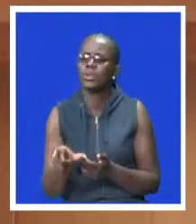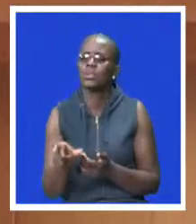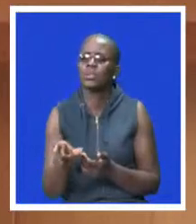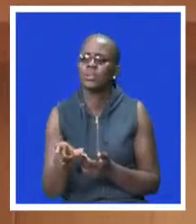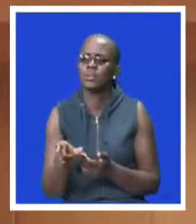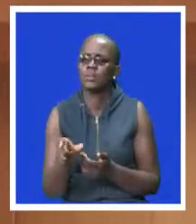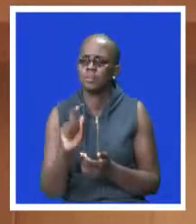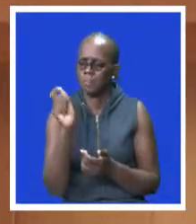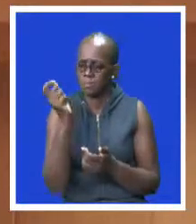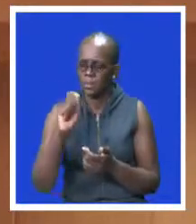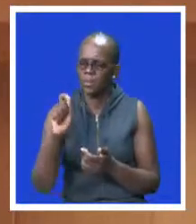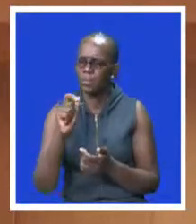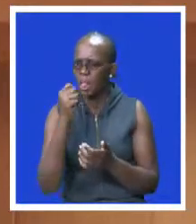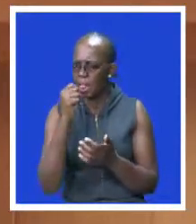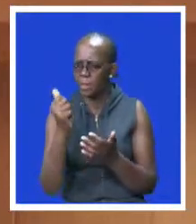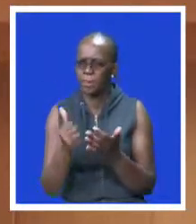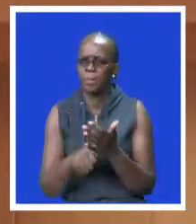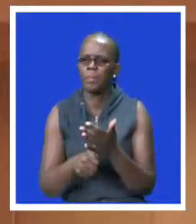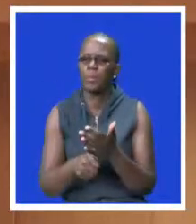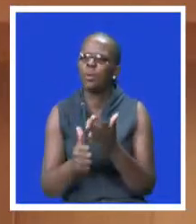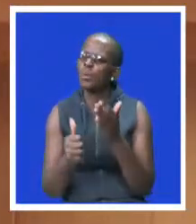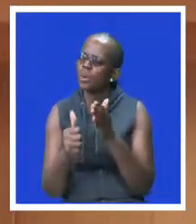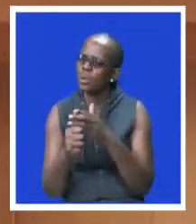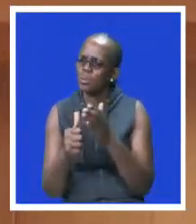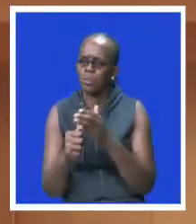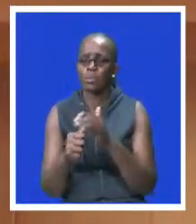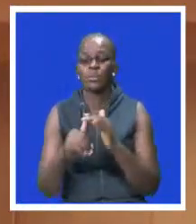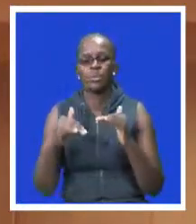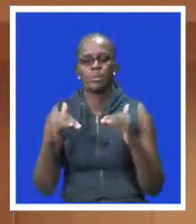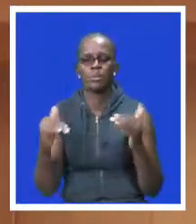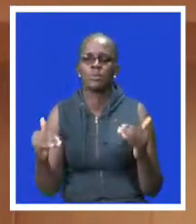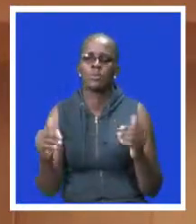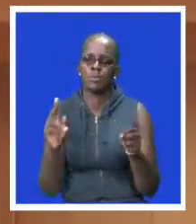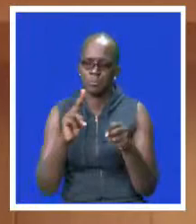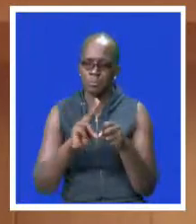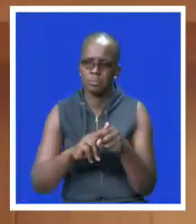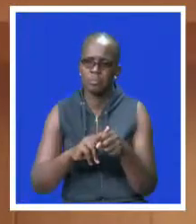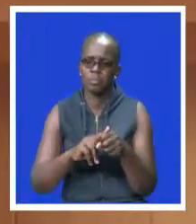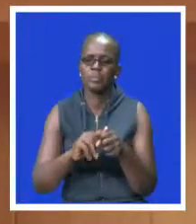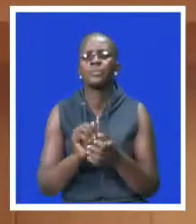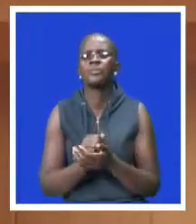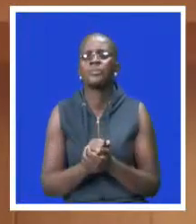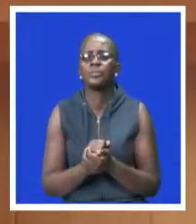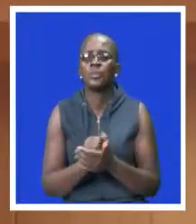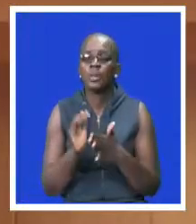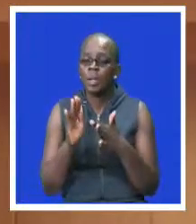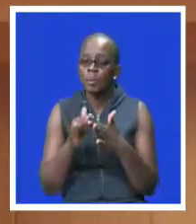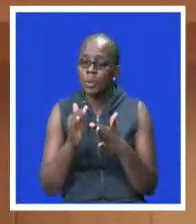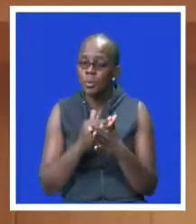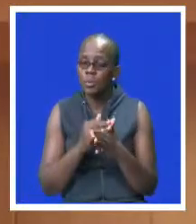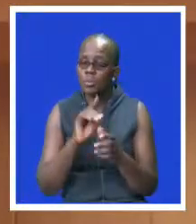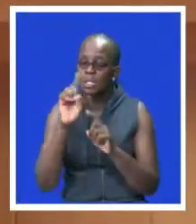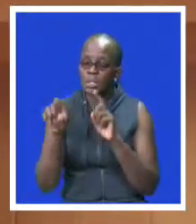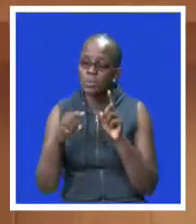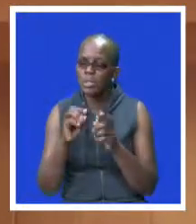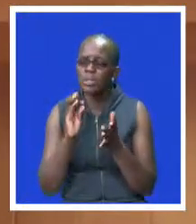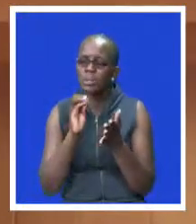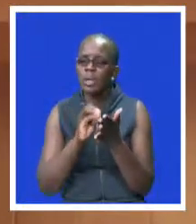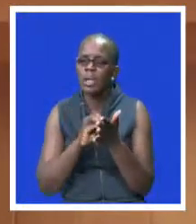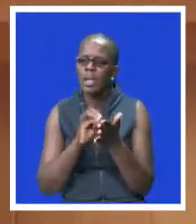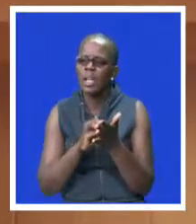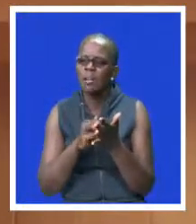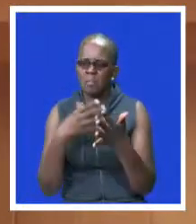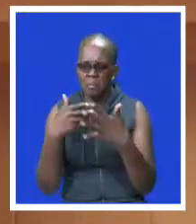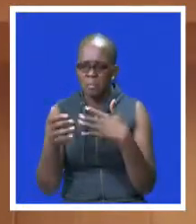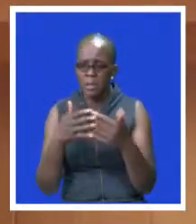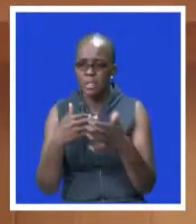your audience. That is important again. You will find these details in the question. So the question here says, write a